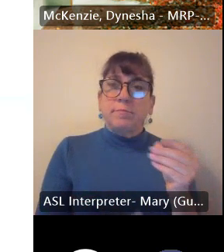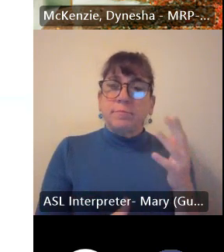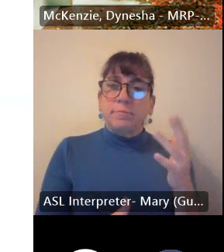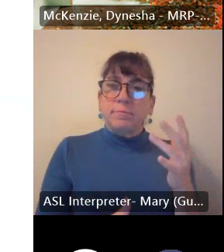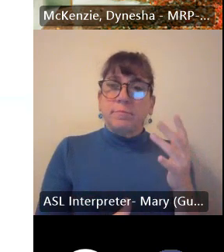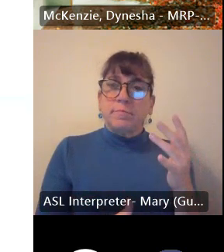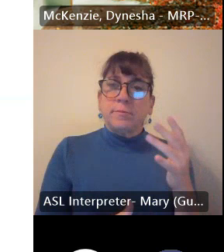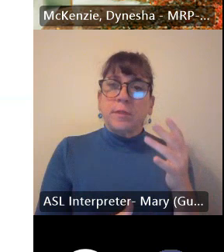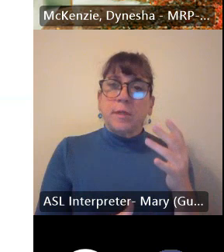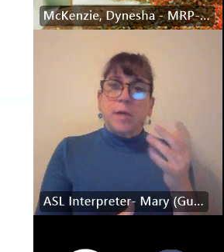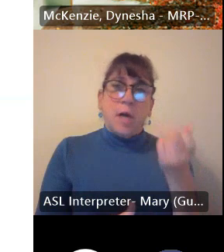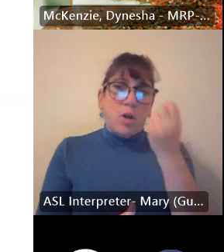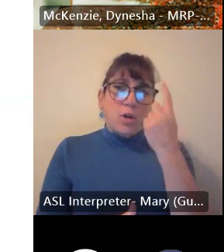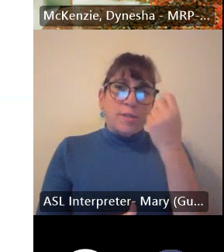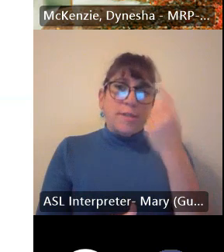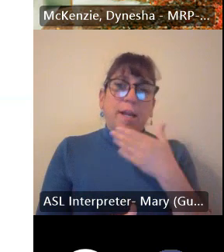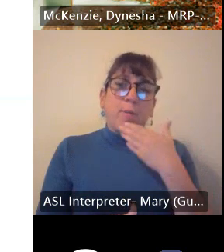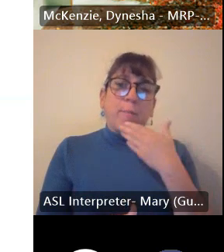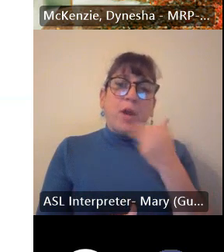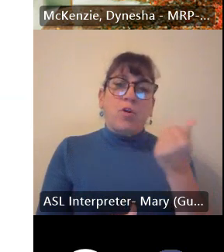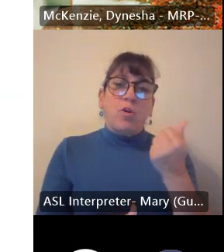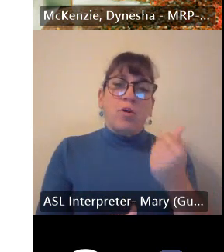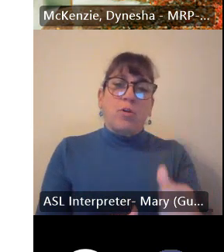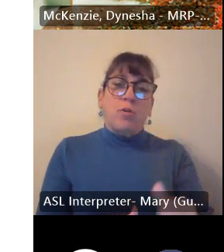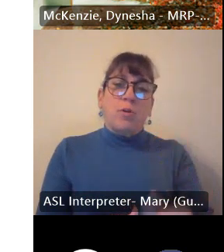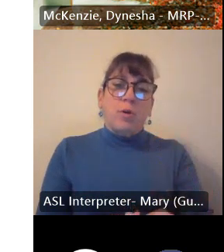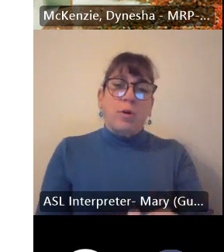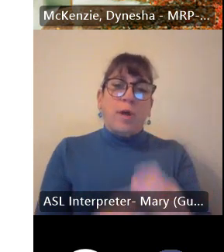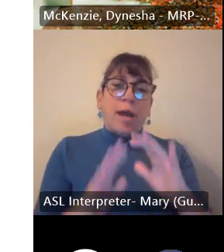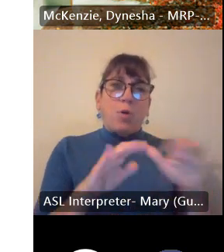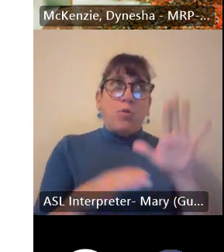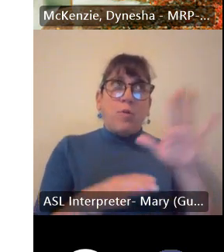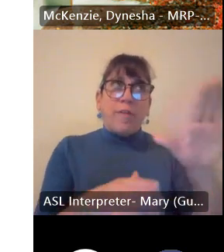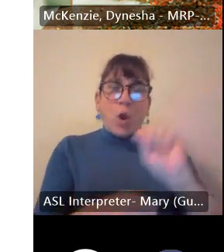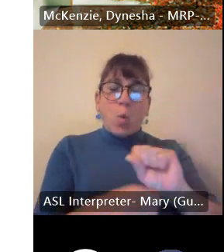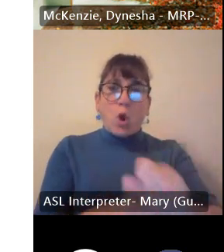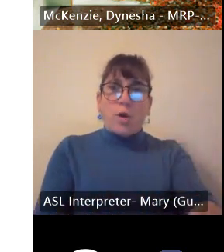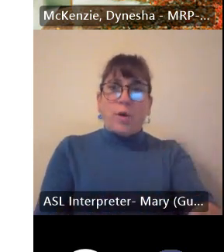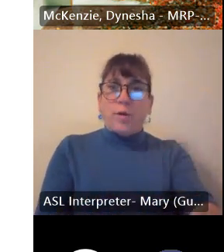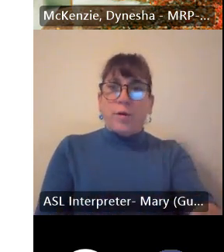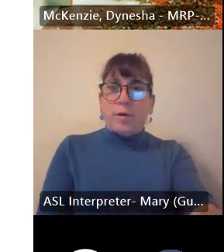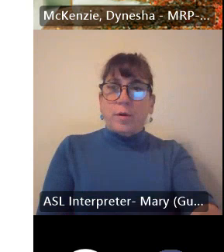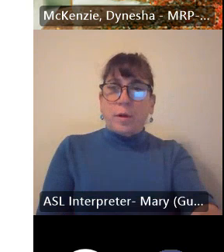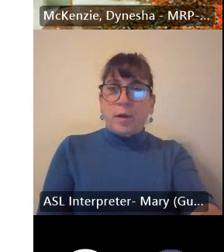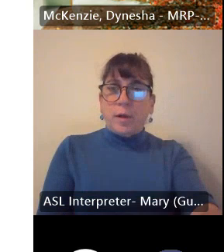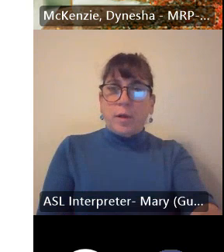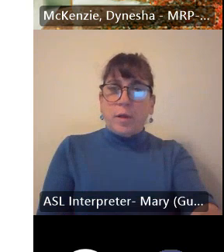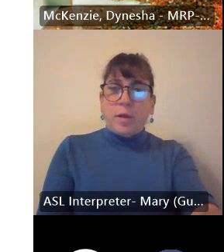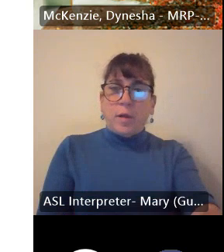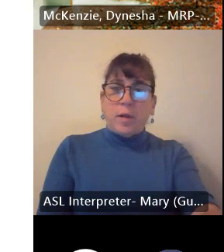trying to understand better how they can do their work and serve the public better.